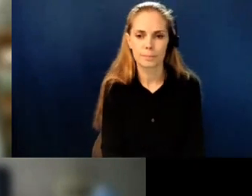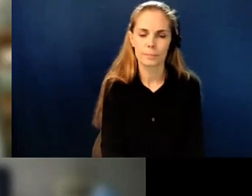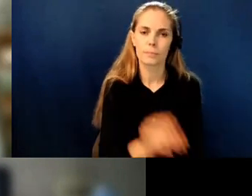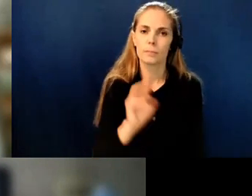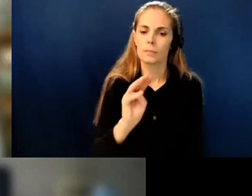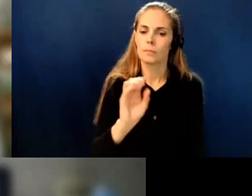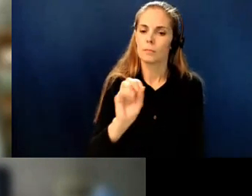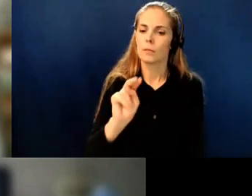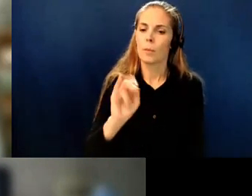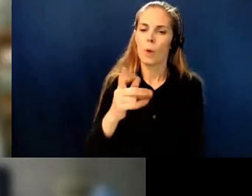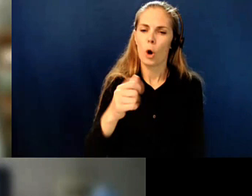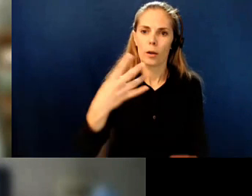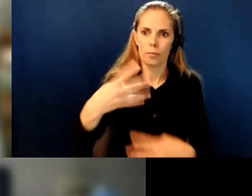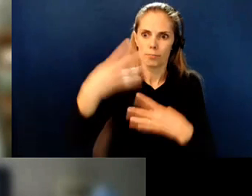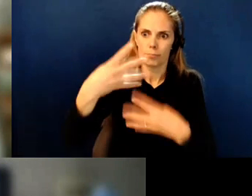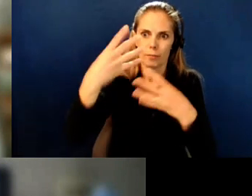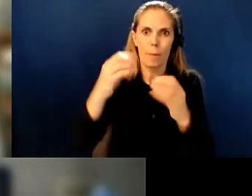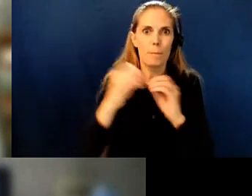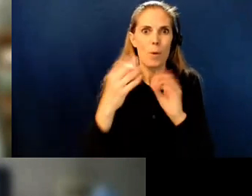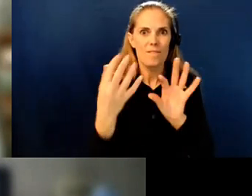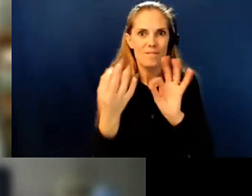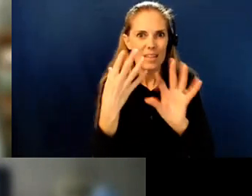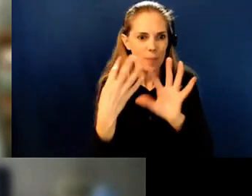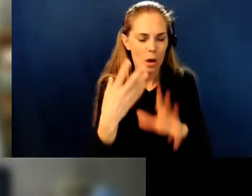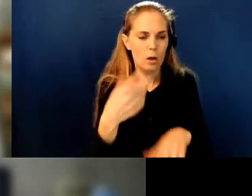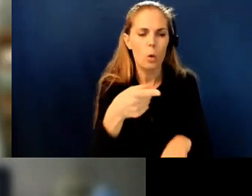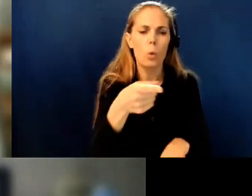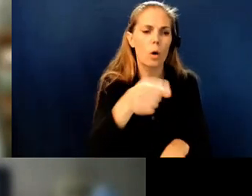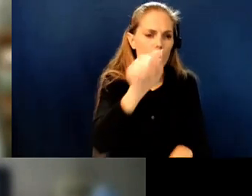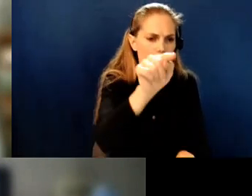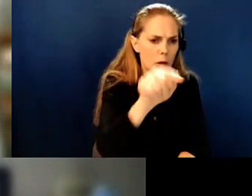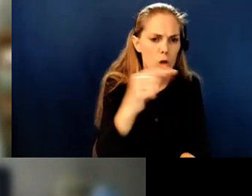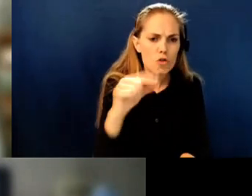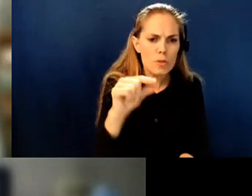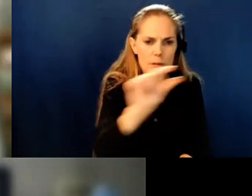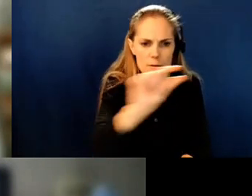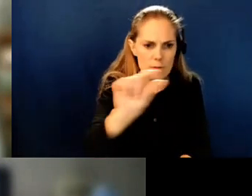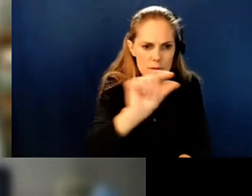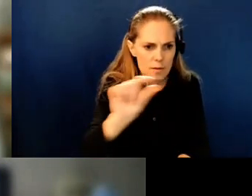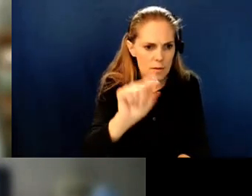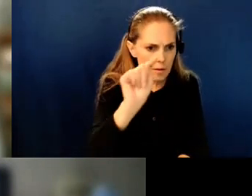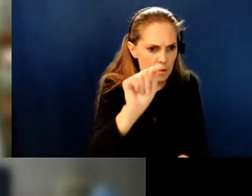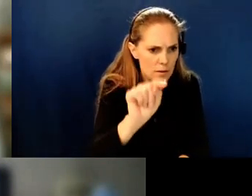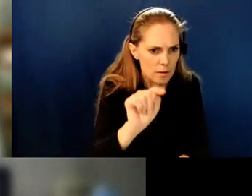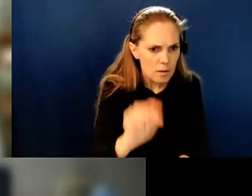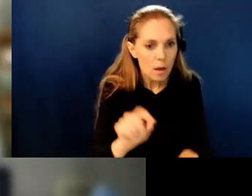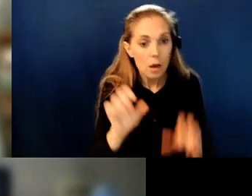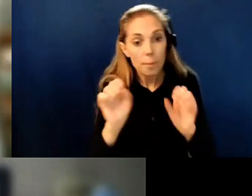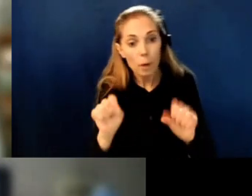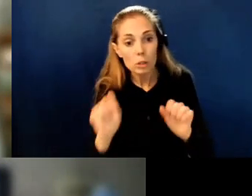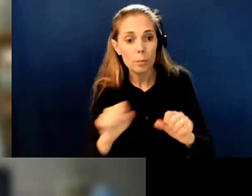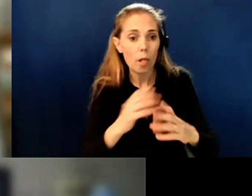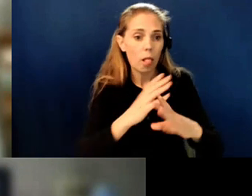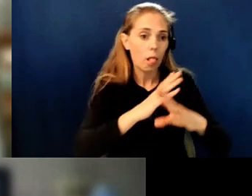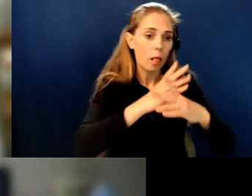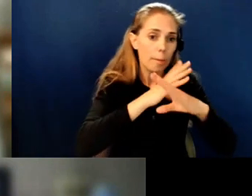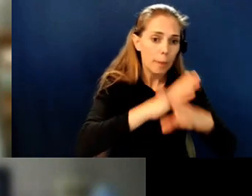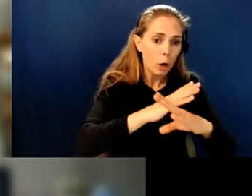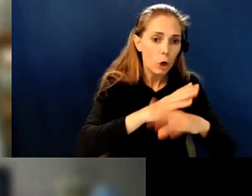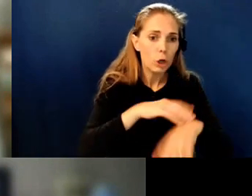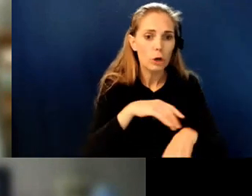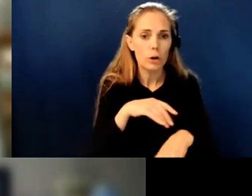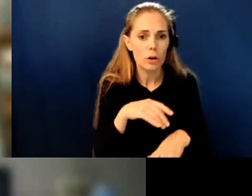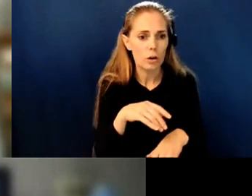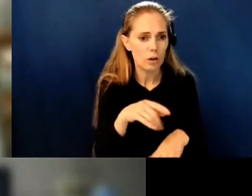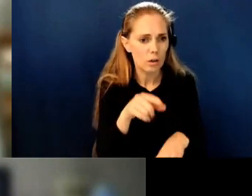The budget, of course, could be a barrier for some organizations, and we do know that we are a nonprofit organization. I know Paul mentioned that